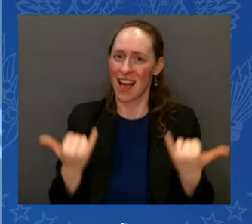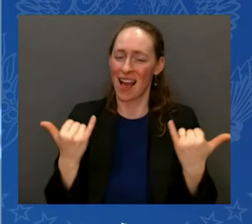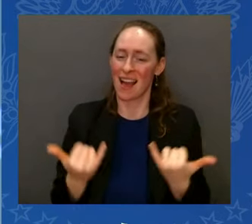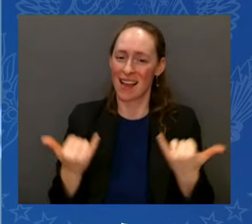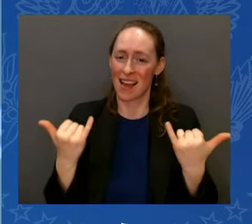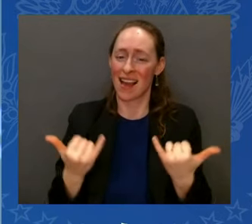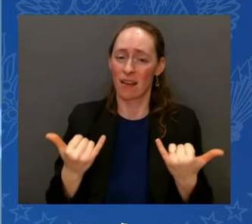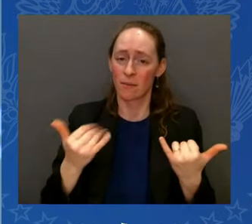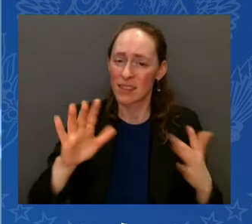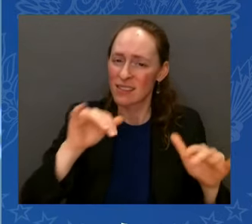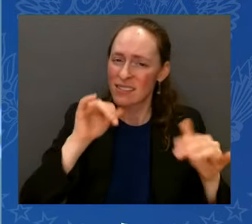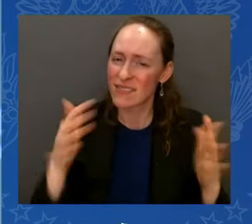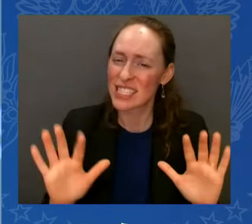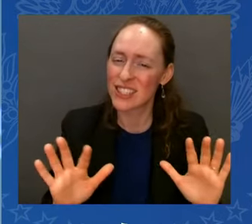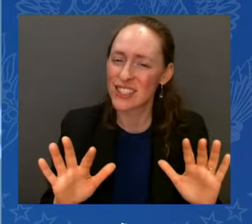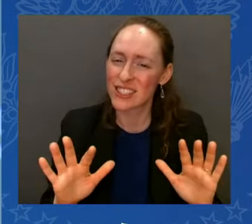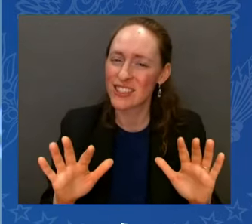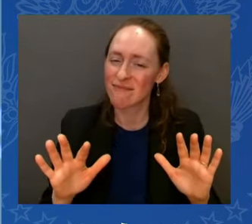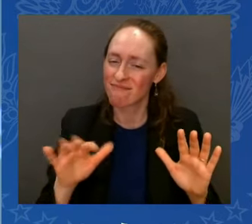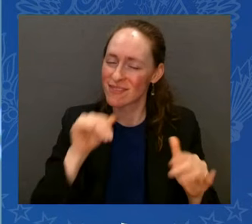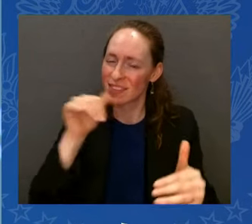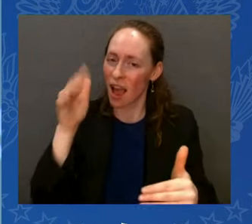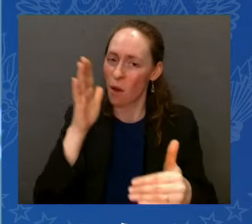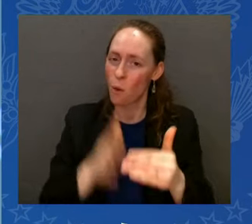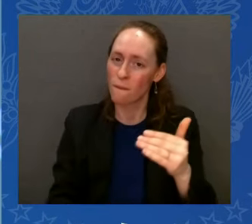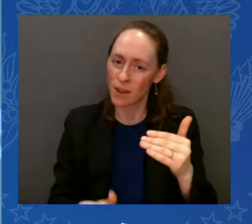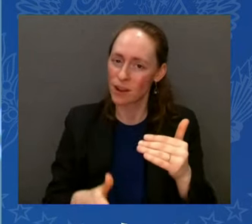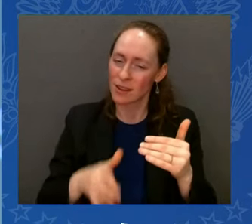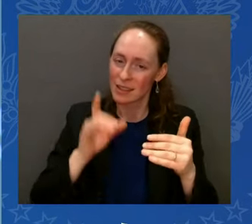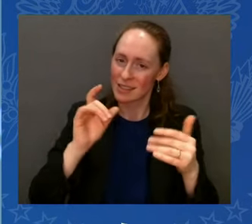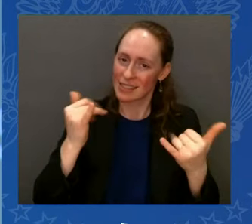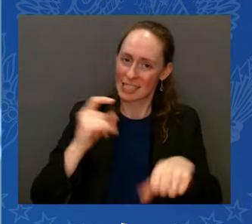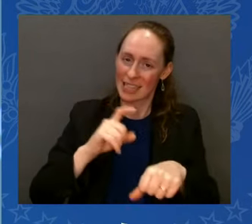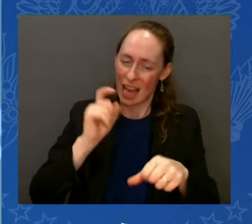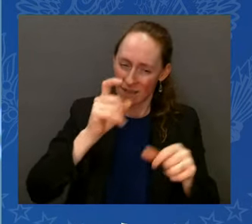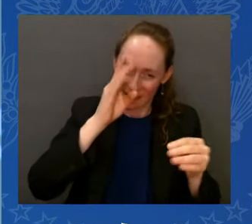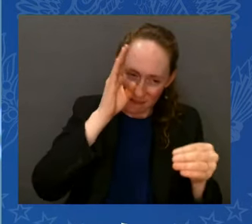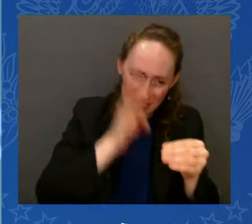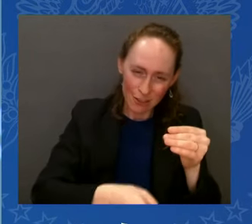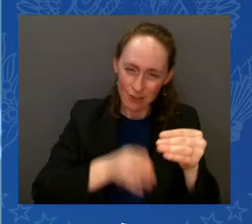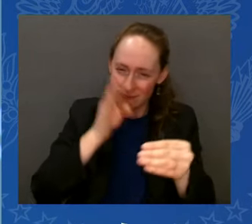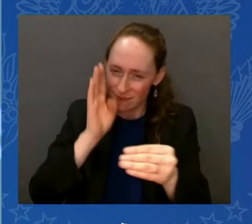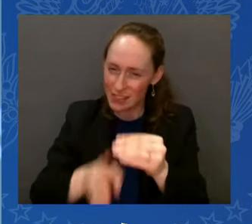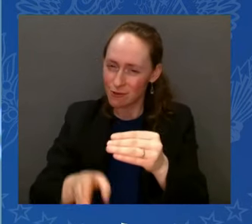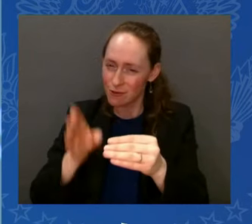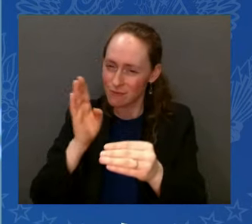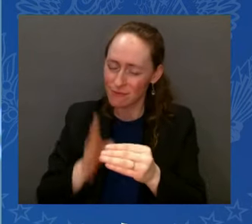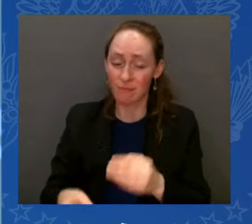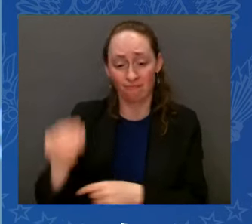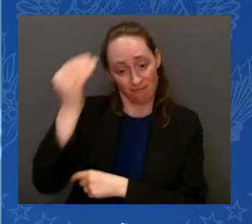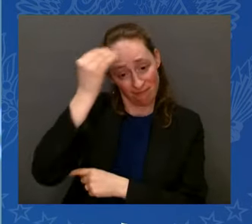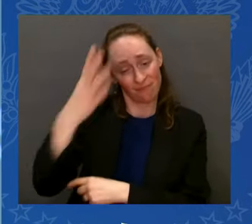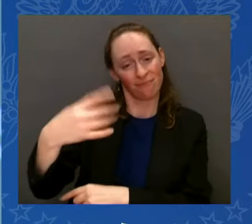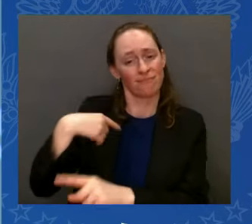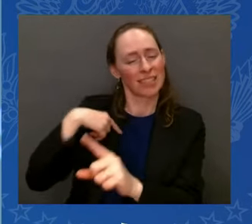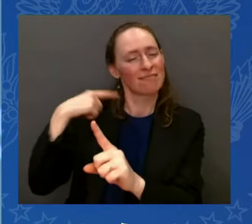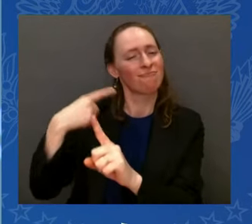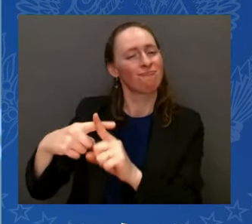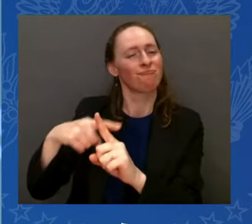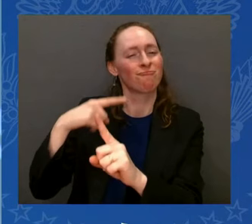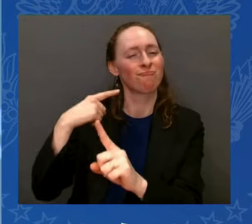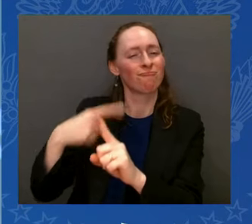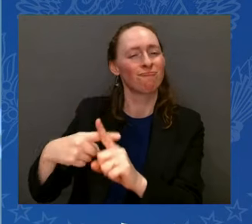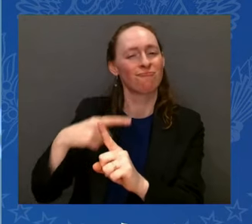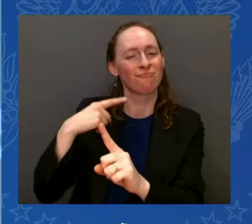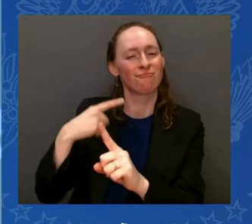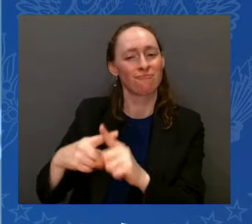job. I'm really optimistic for the year ahead as we implement the laws we've already passed. If we didn't